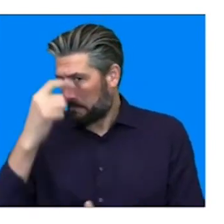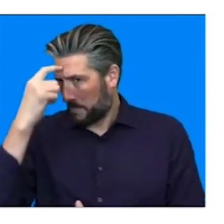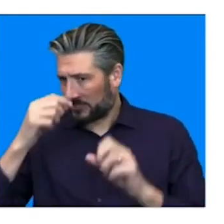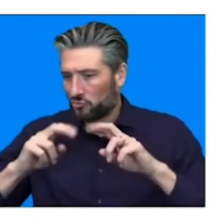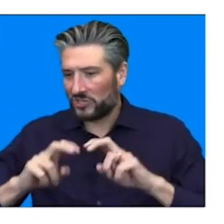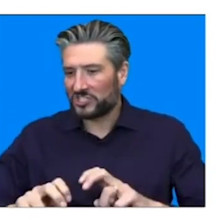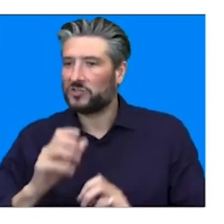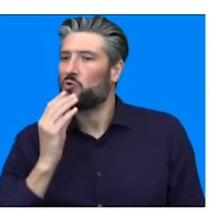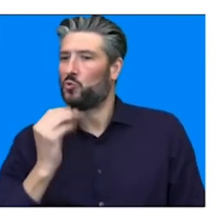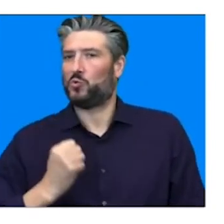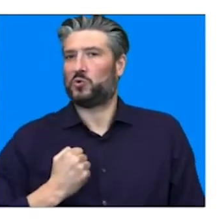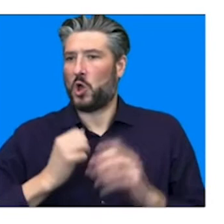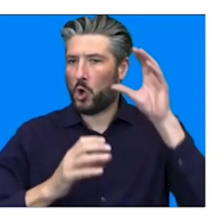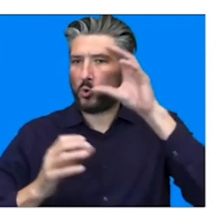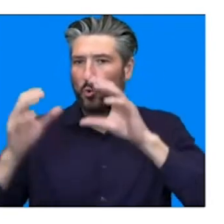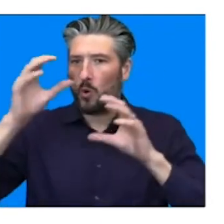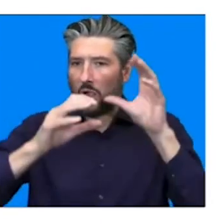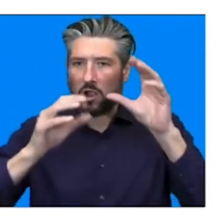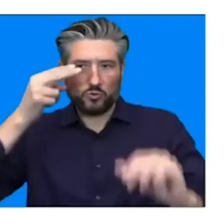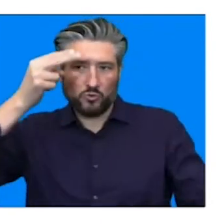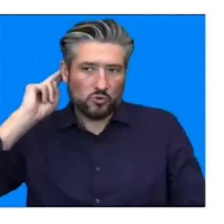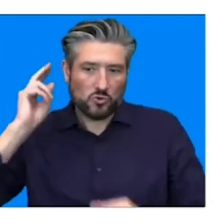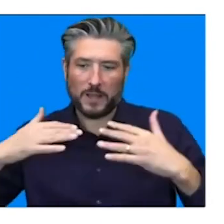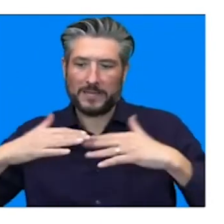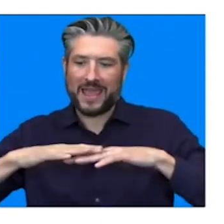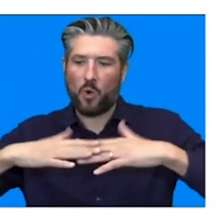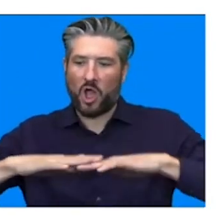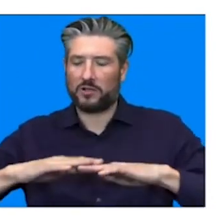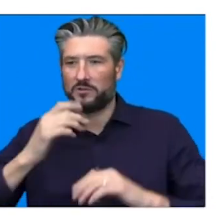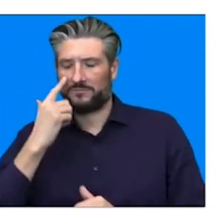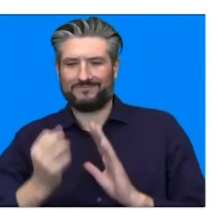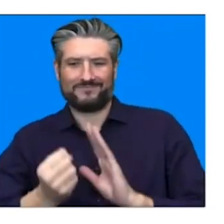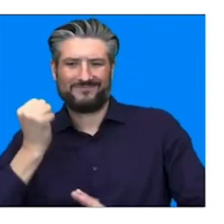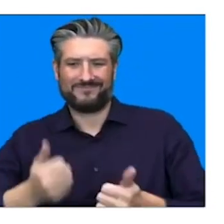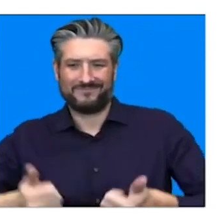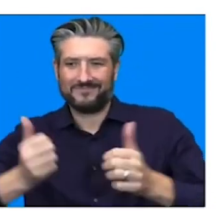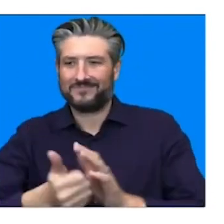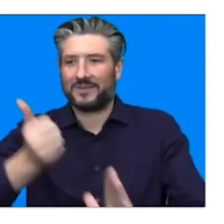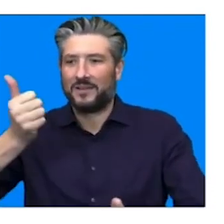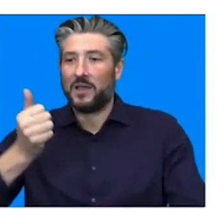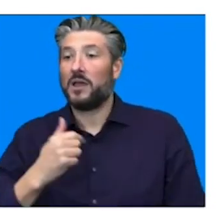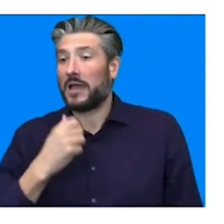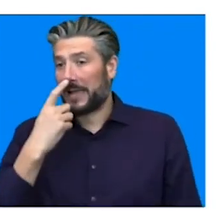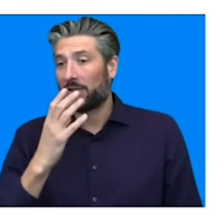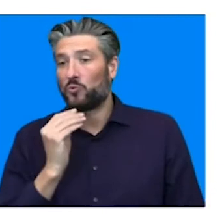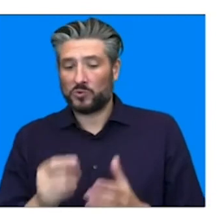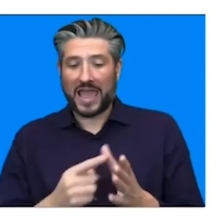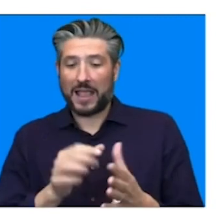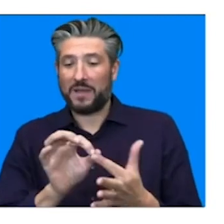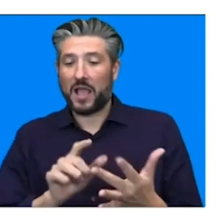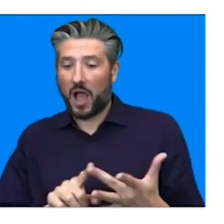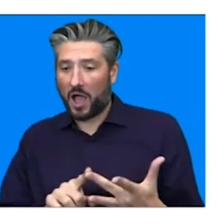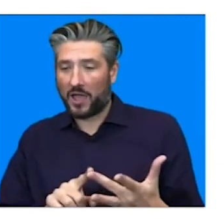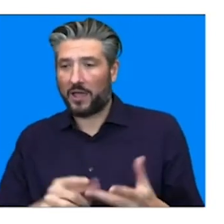powerful neural networks to deliver the highest fidelity possible. As an easy-to-use API, you can create lifelike interactions with